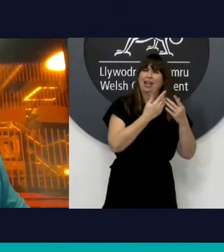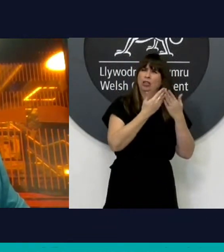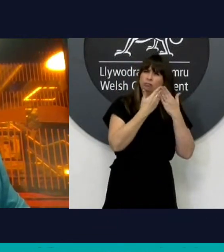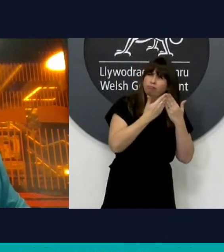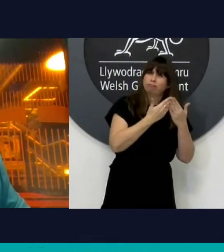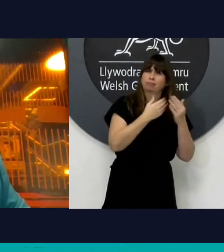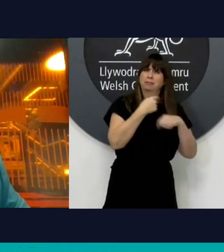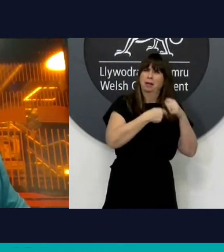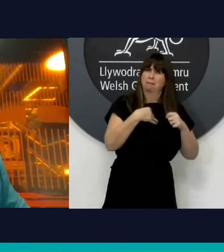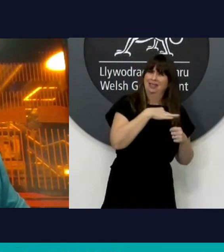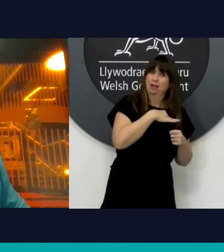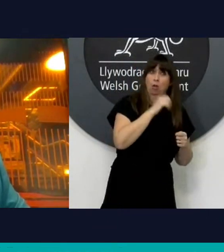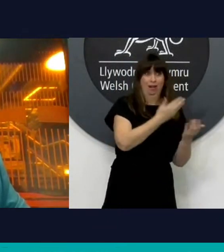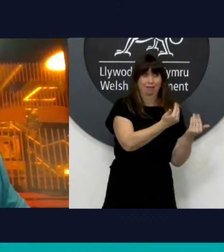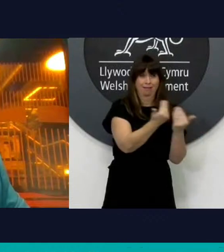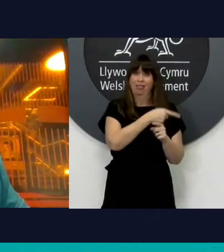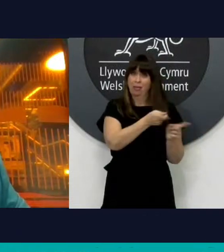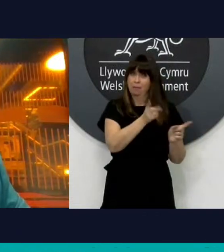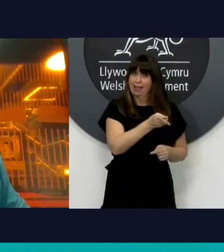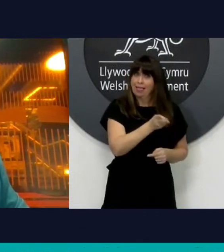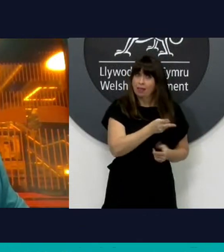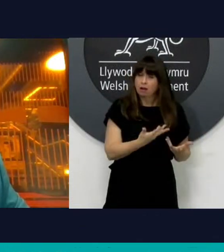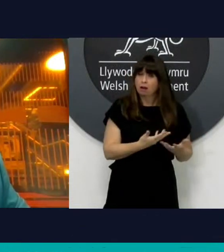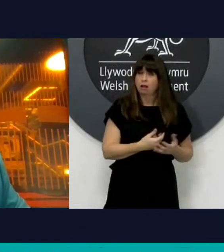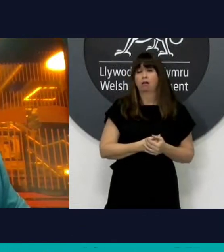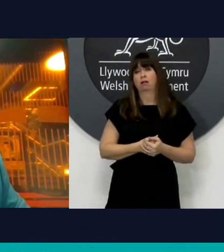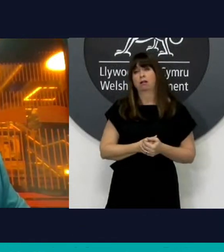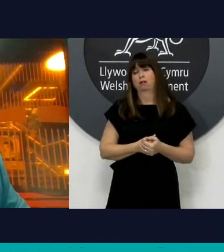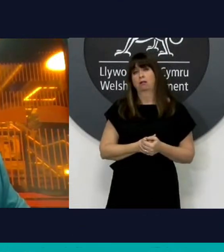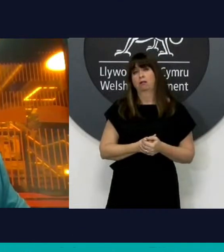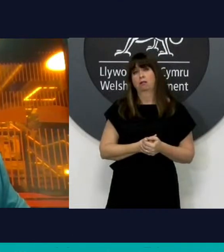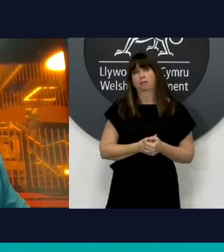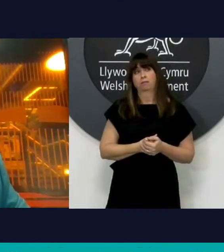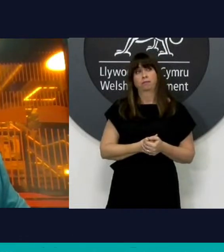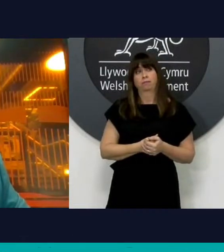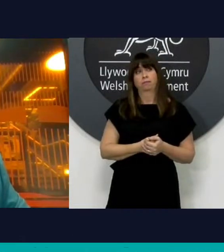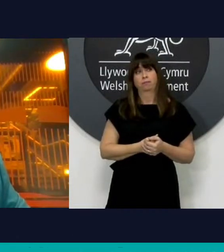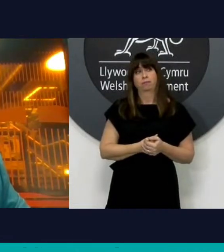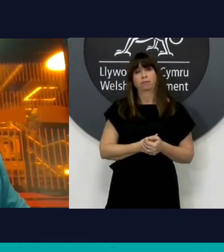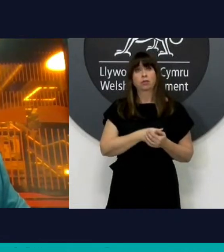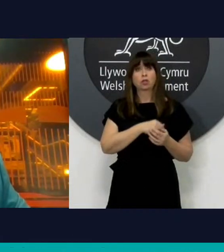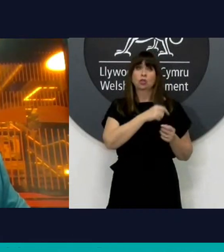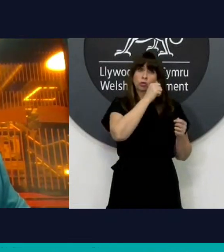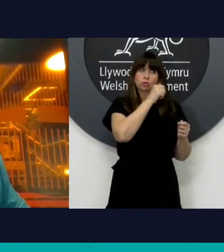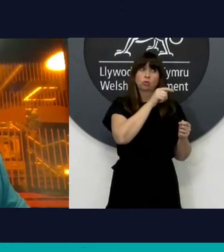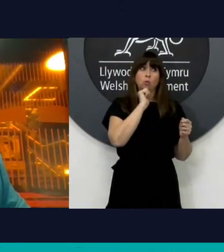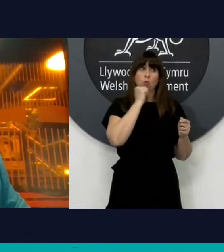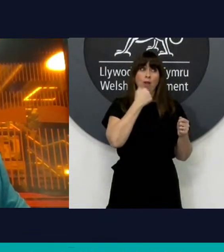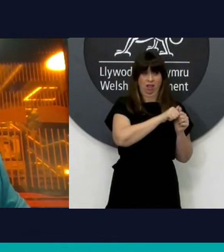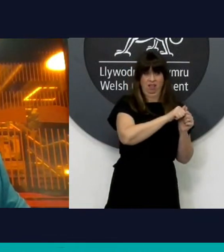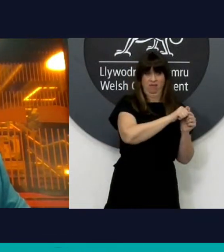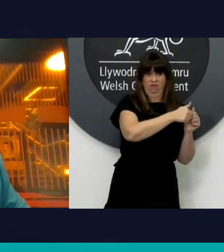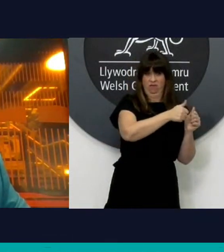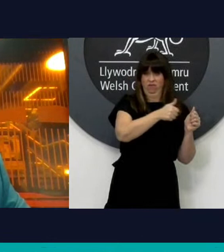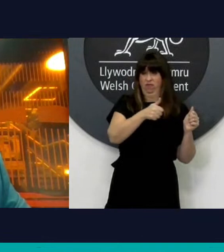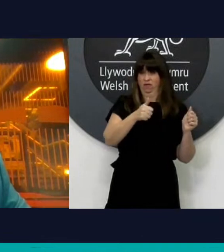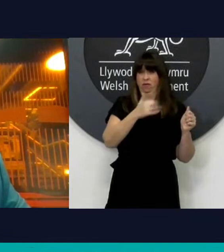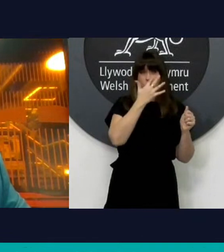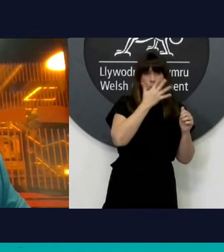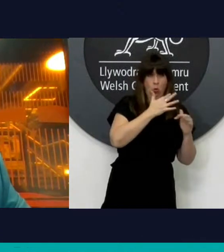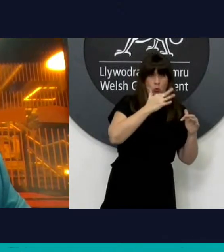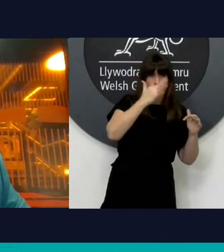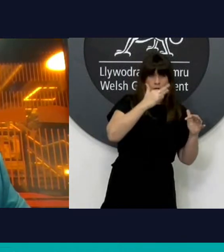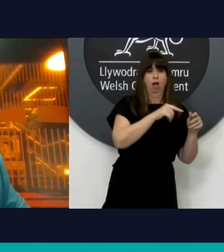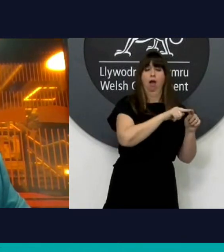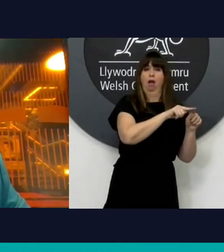target before was to vaccinate most of the previously eligible people by the end of the year. Given so many more